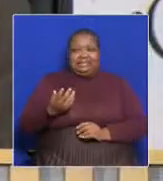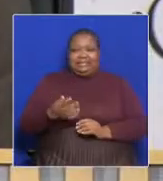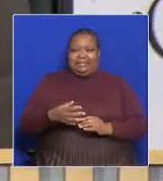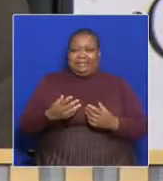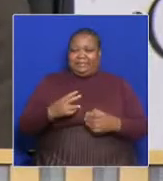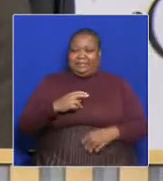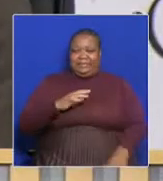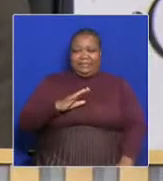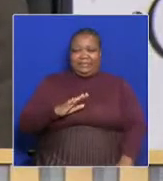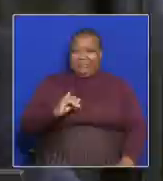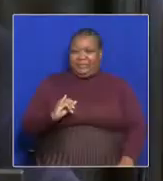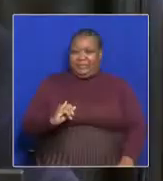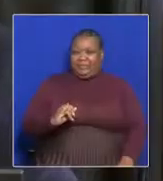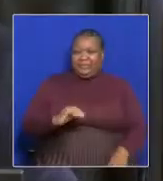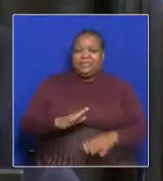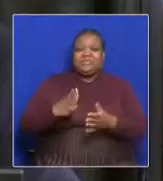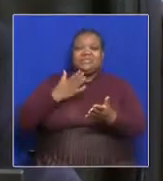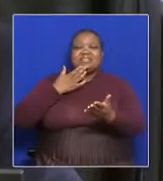Thank you.